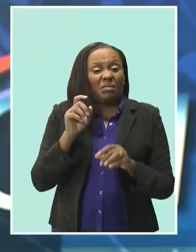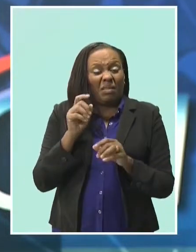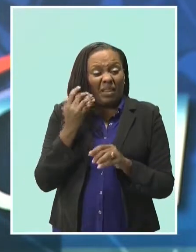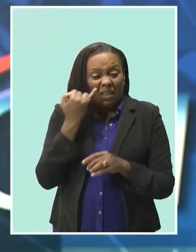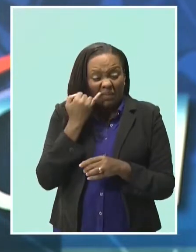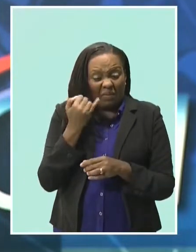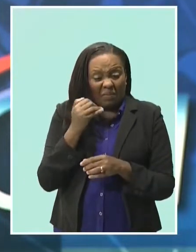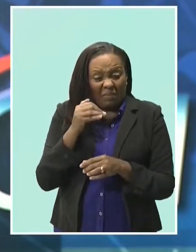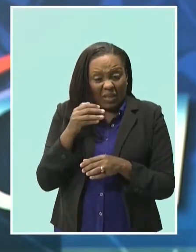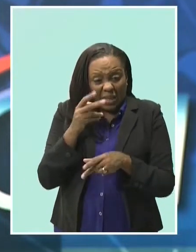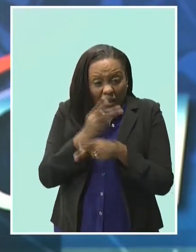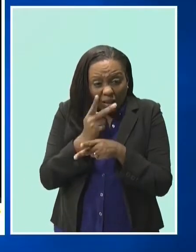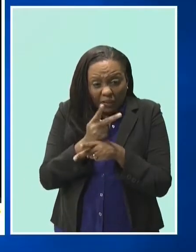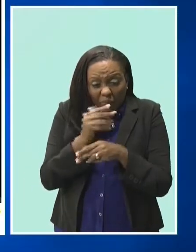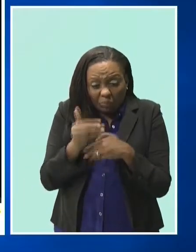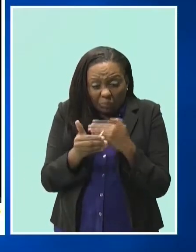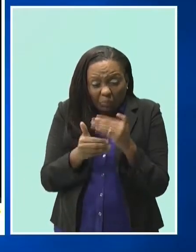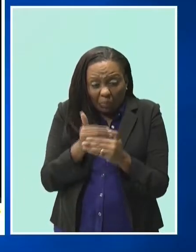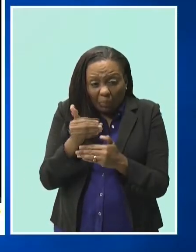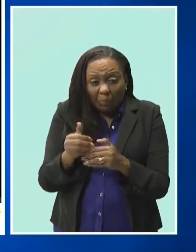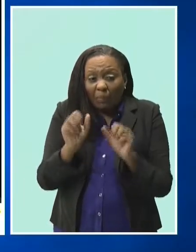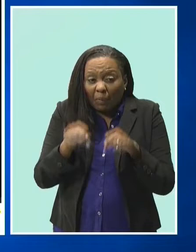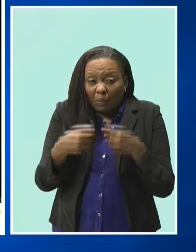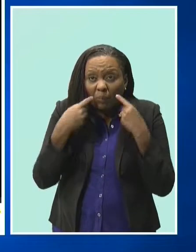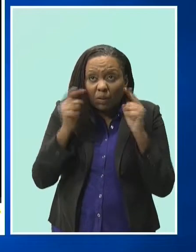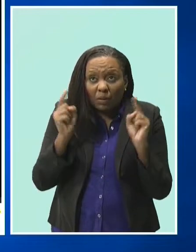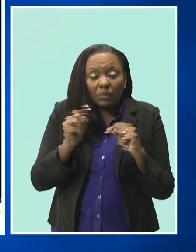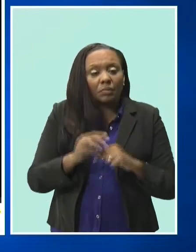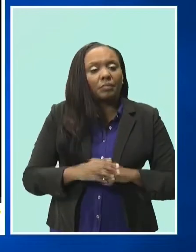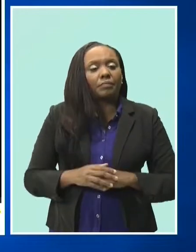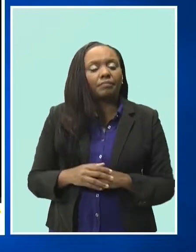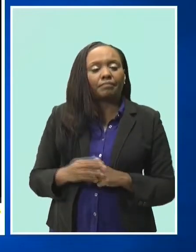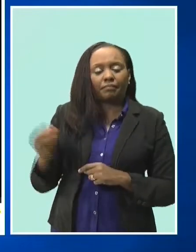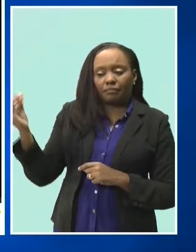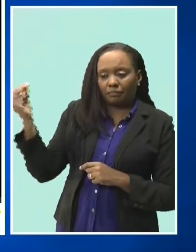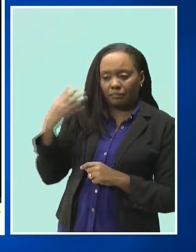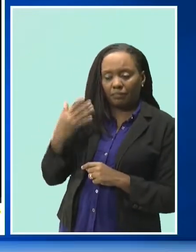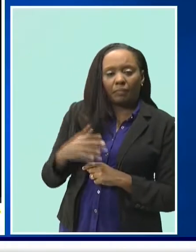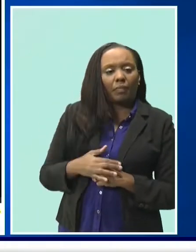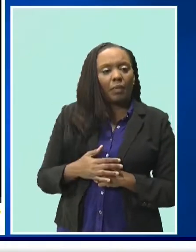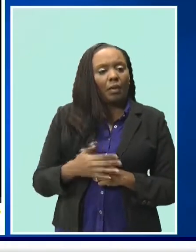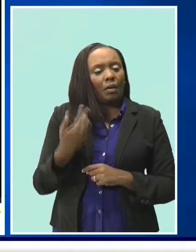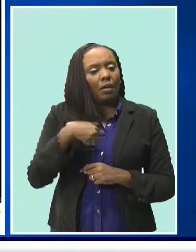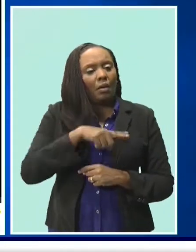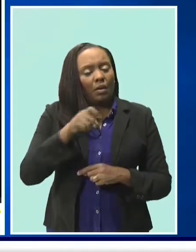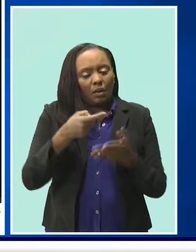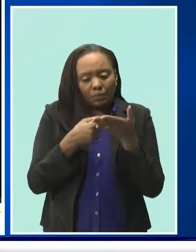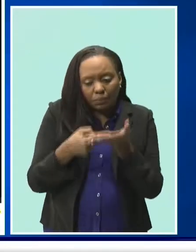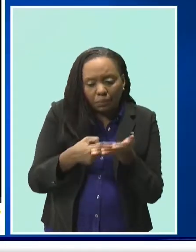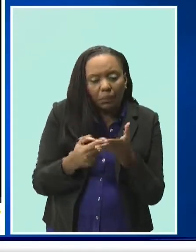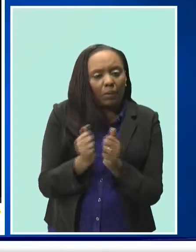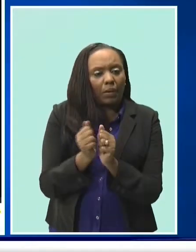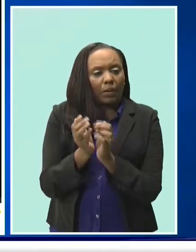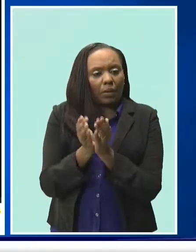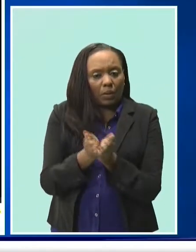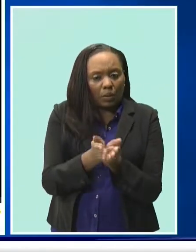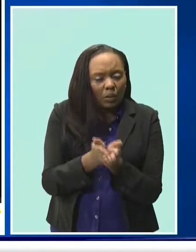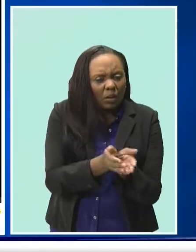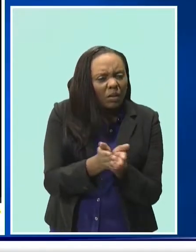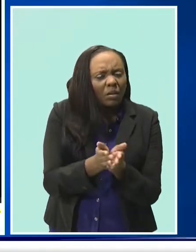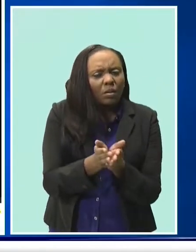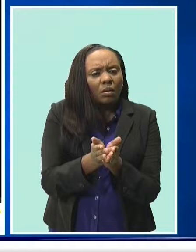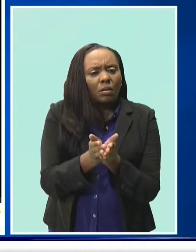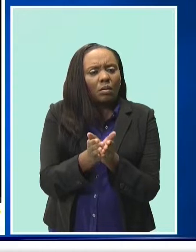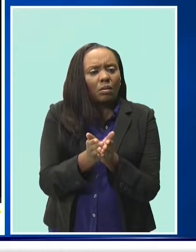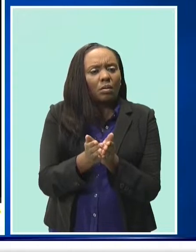been taken. Countries should engage with the cruise ship industry, particularly with those cruise ships that